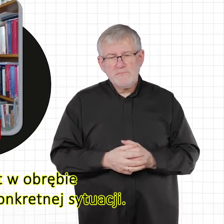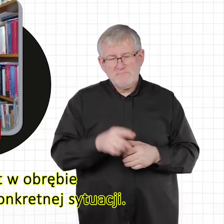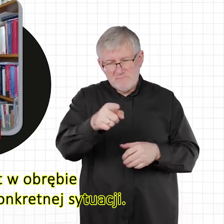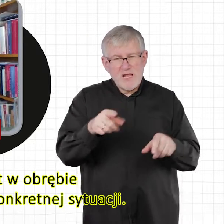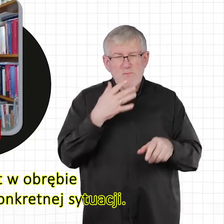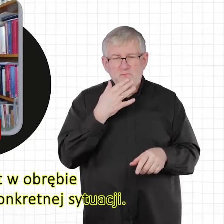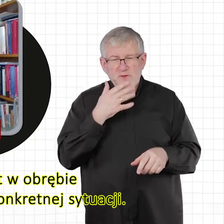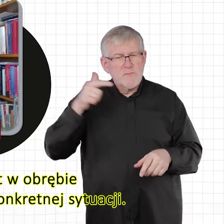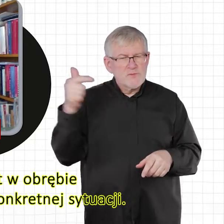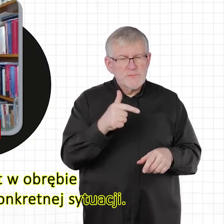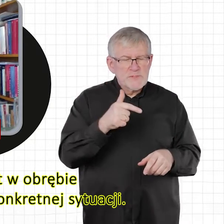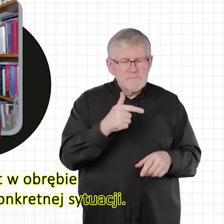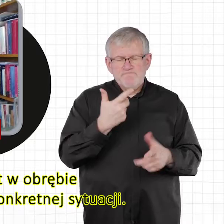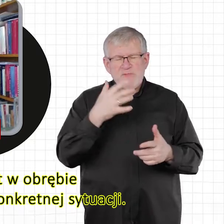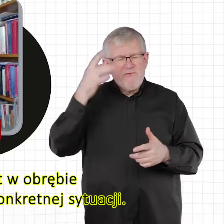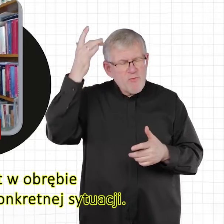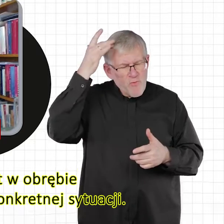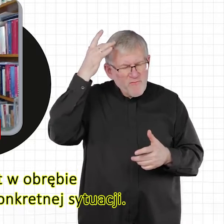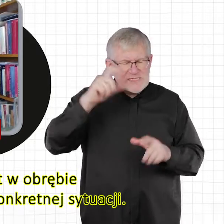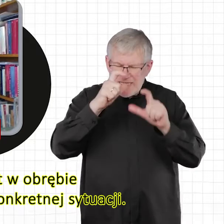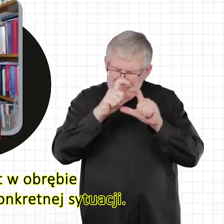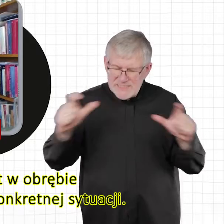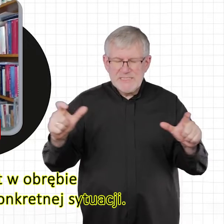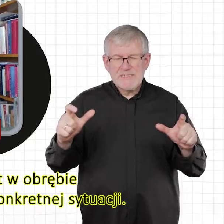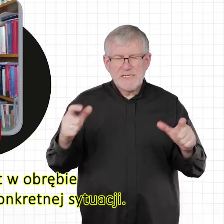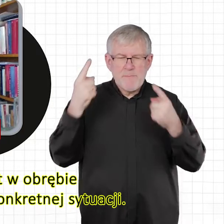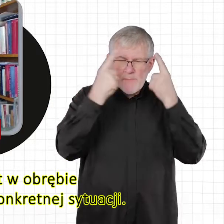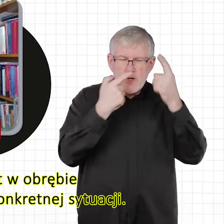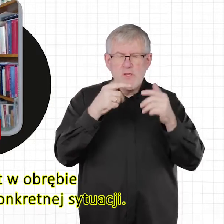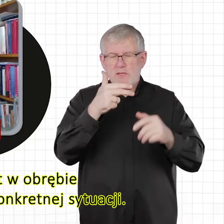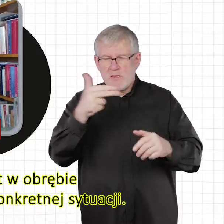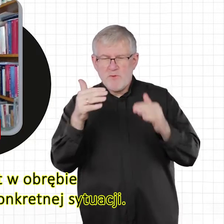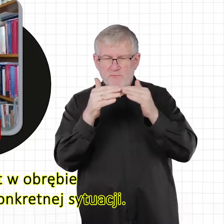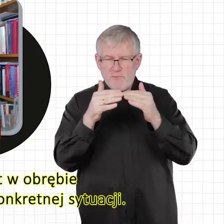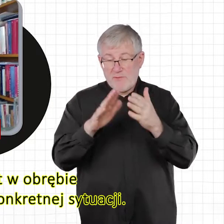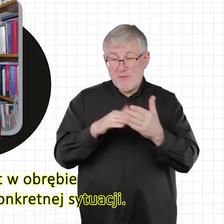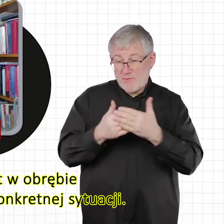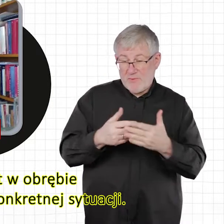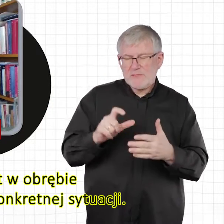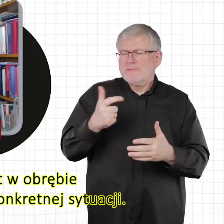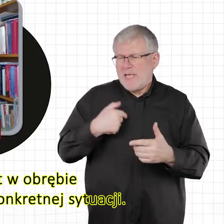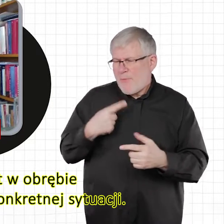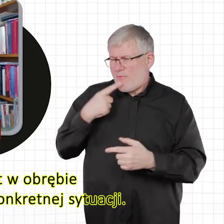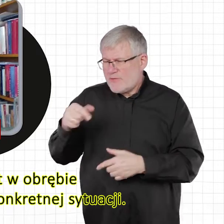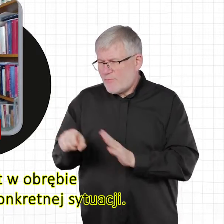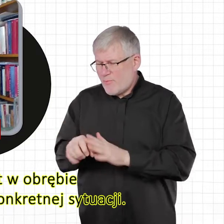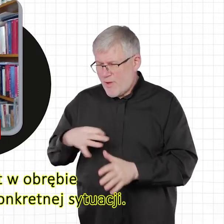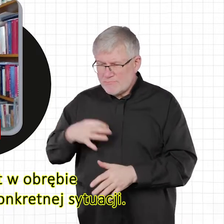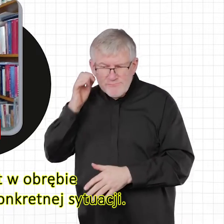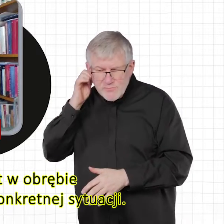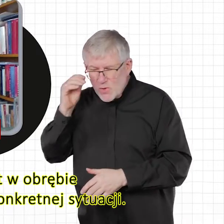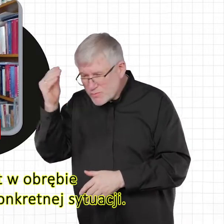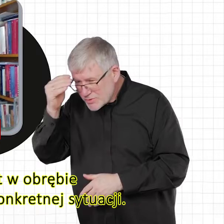to change something, but it will be only during the workshop, not during the specific period of time or